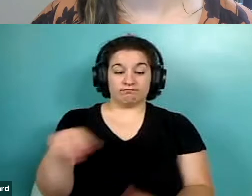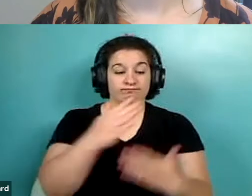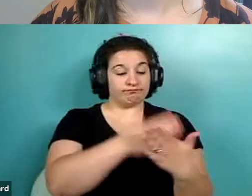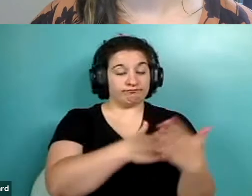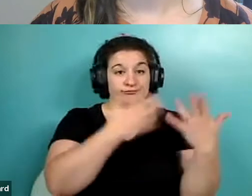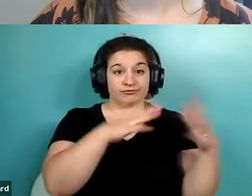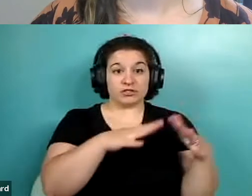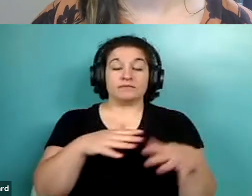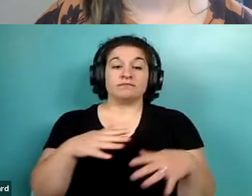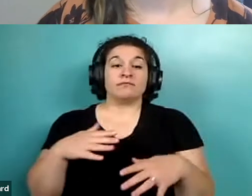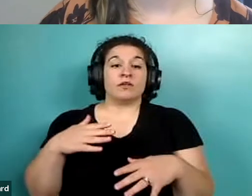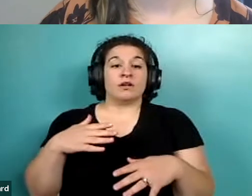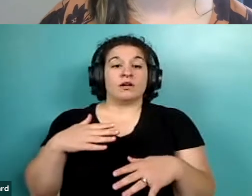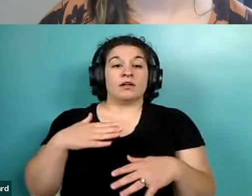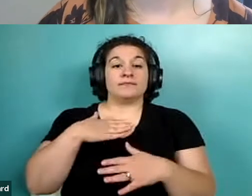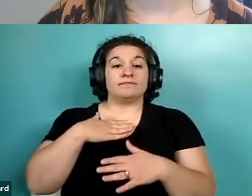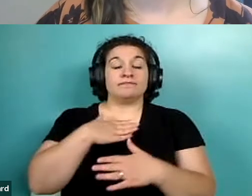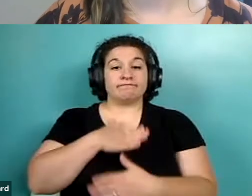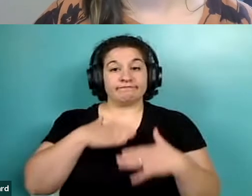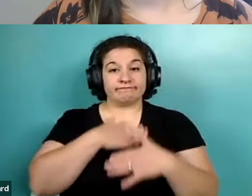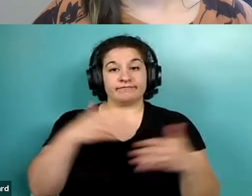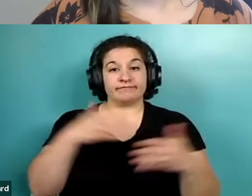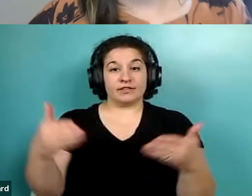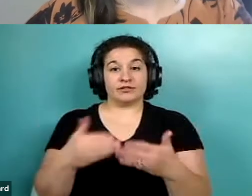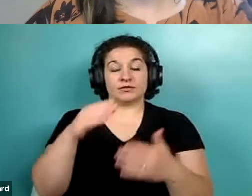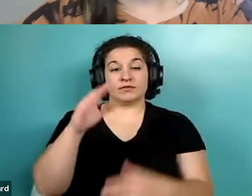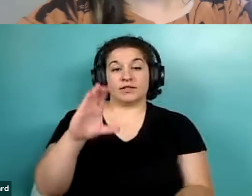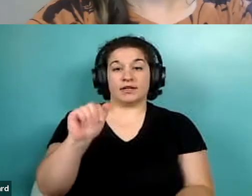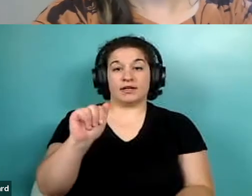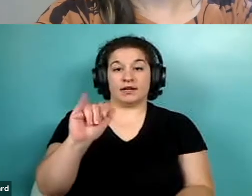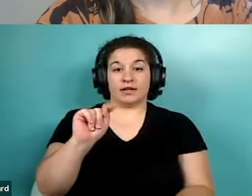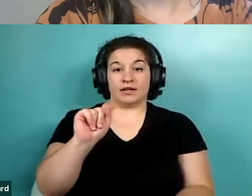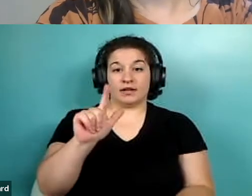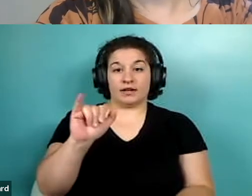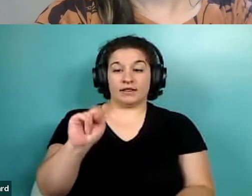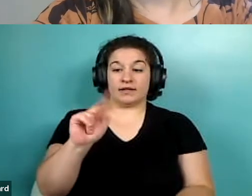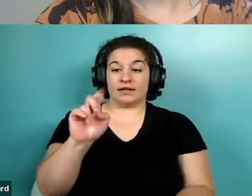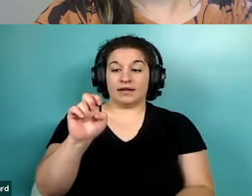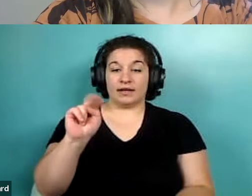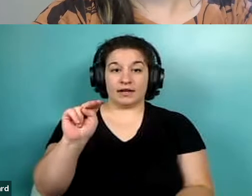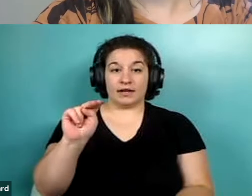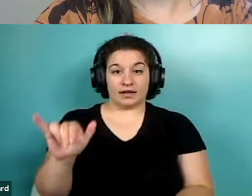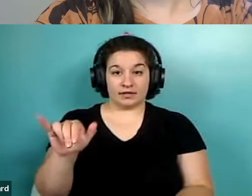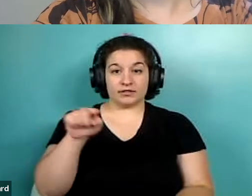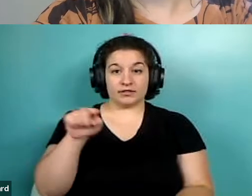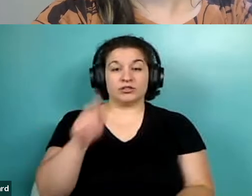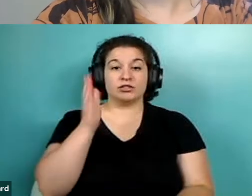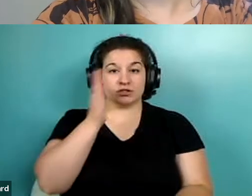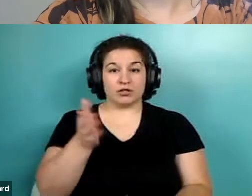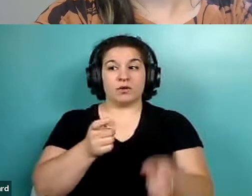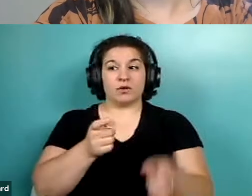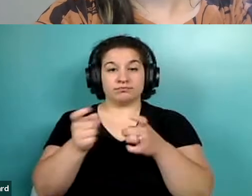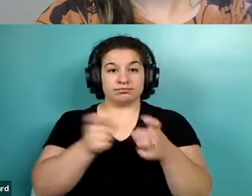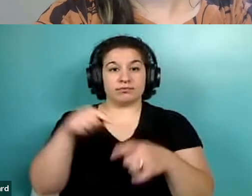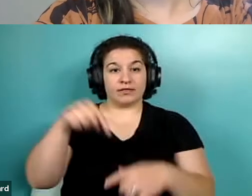my colleague, Caitlin Kenney of Western New York Library Resources Council. She will be moderating this Q&A session with our special